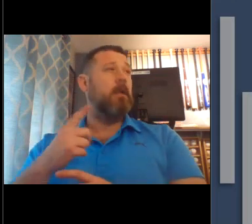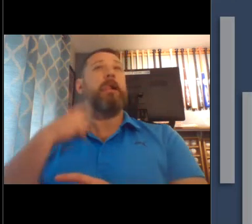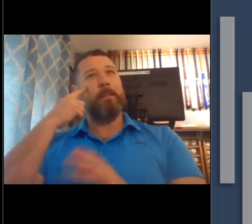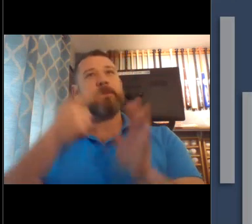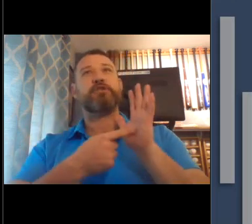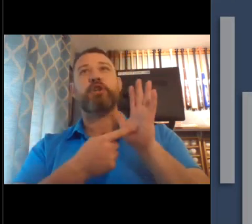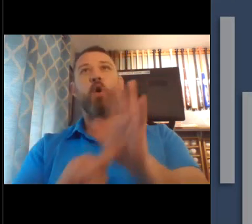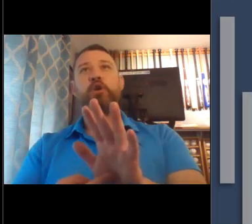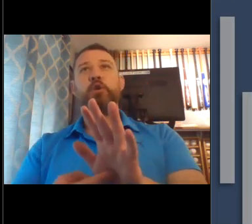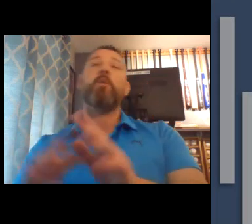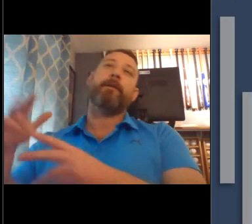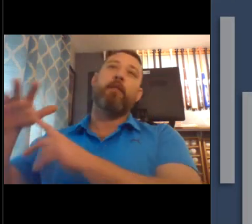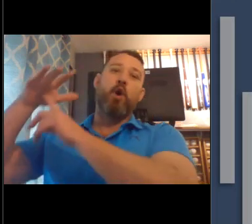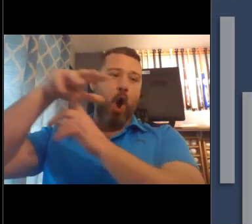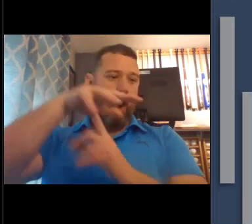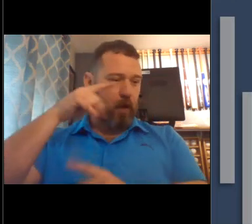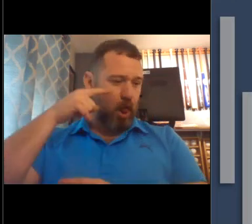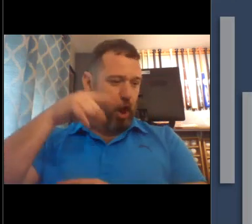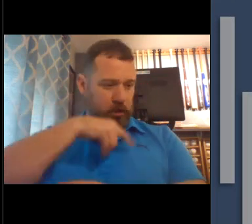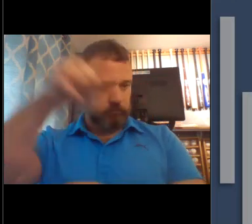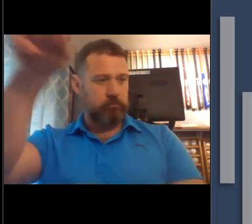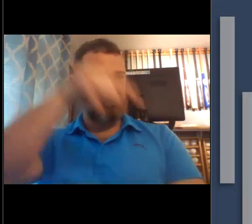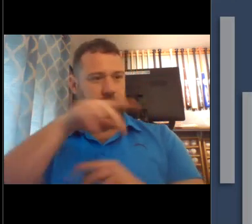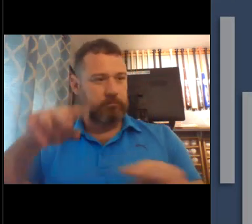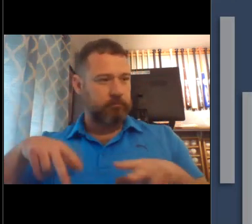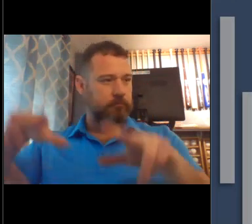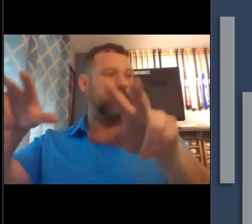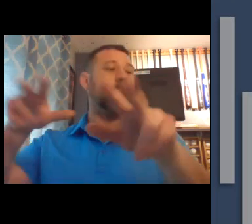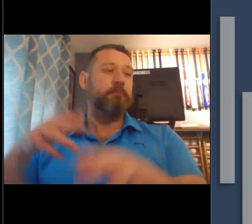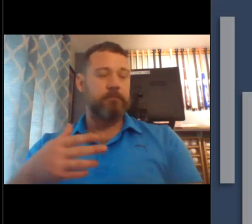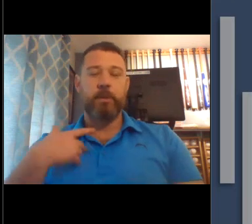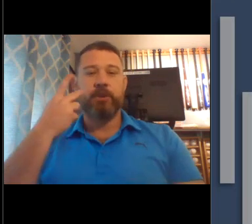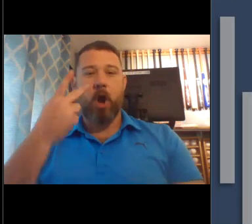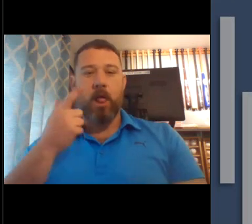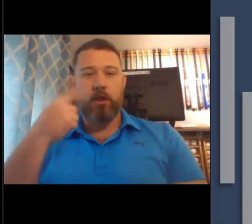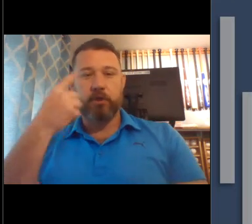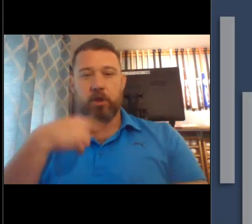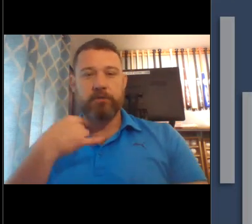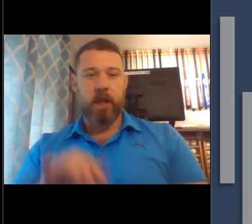flew over it, so, and we did see it. You did. Yeah, thank you so much.